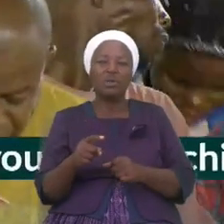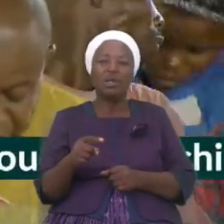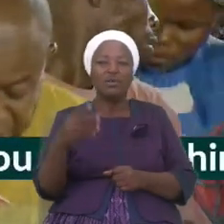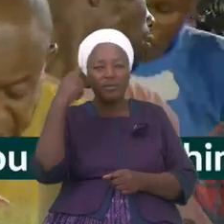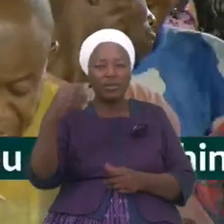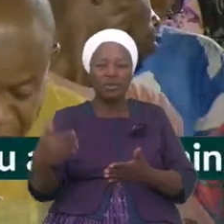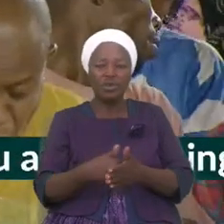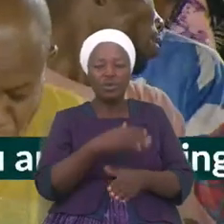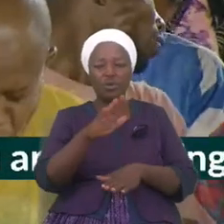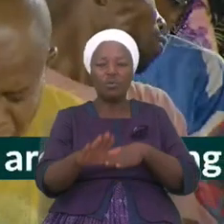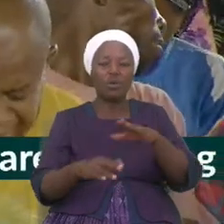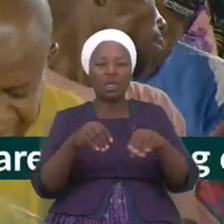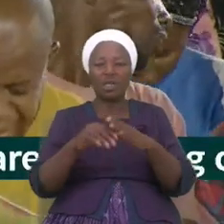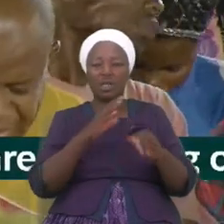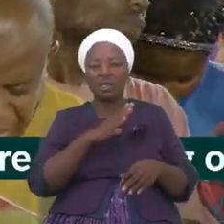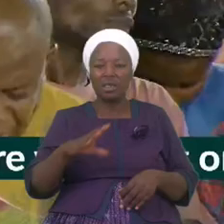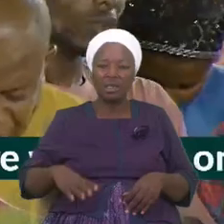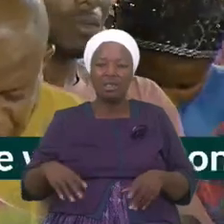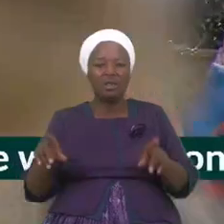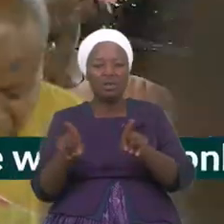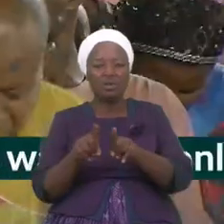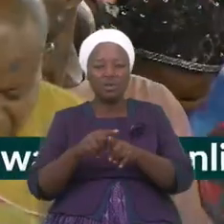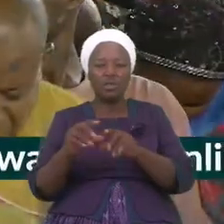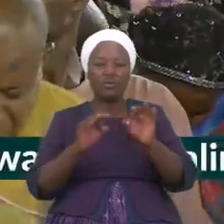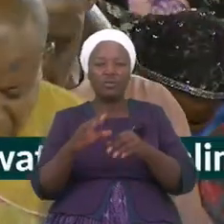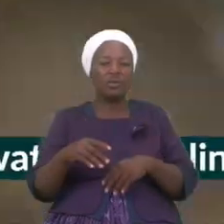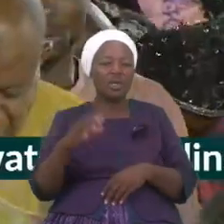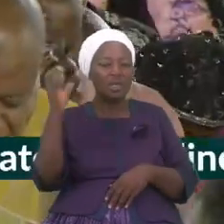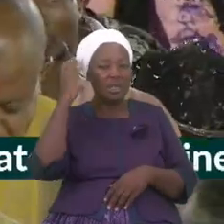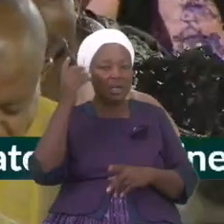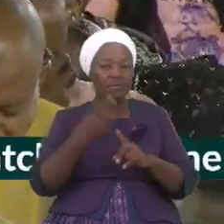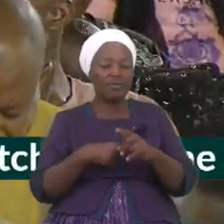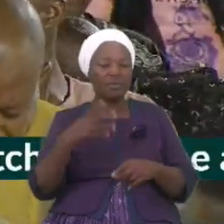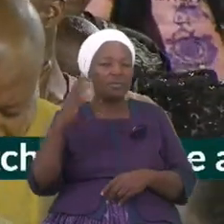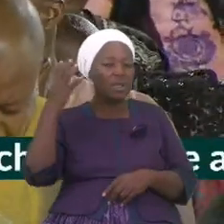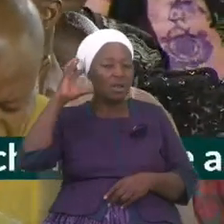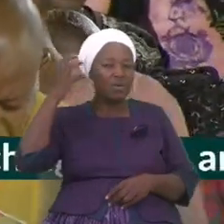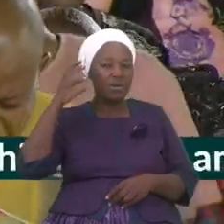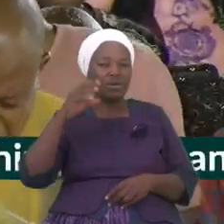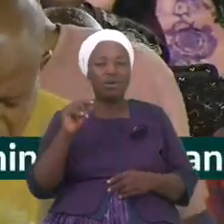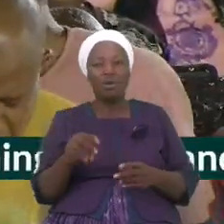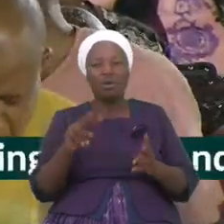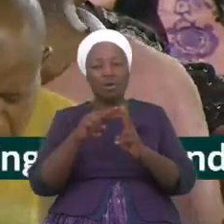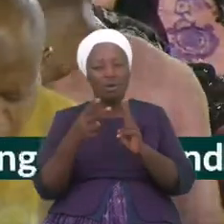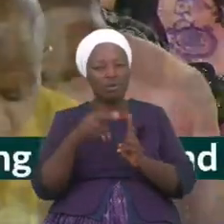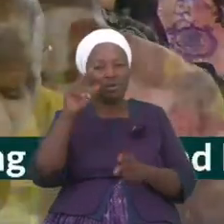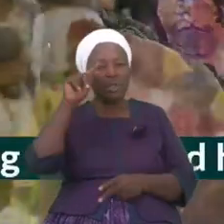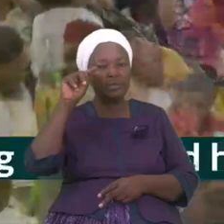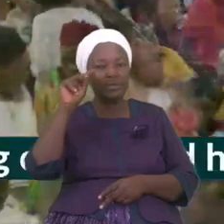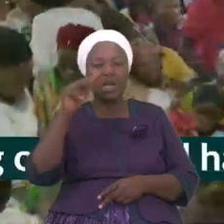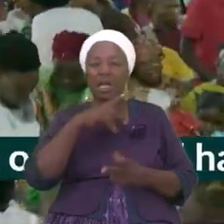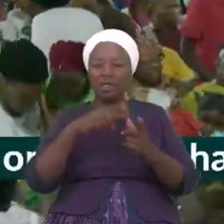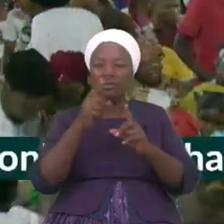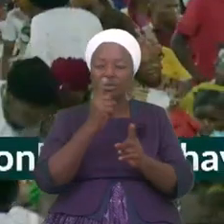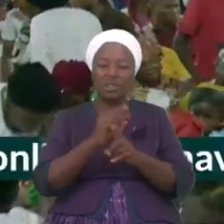Christ. Also, if you are listening on radio or television and you just gave your life